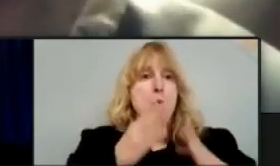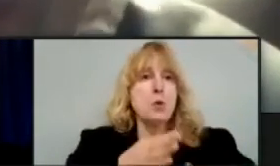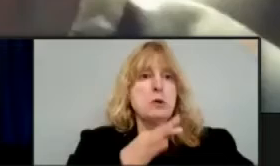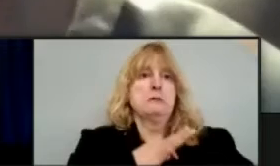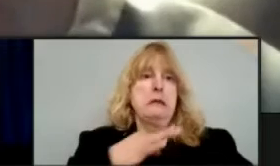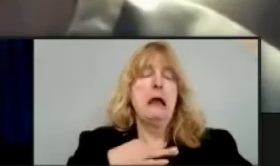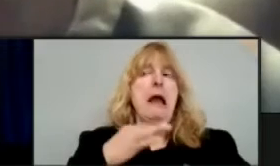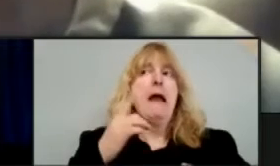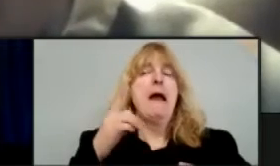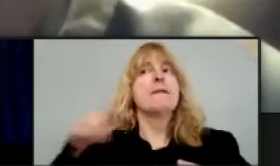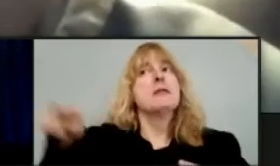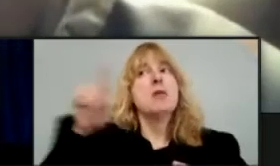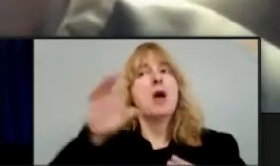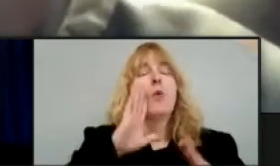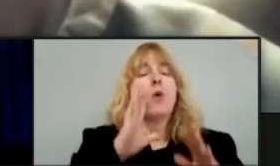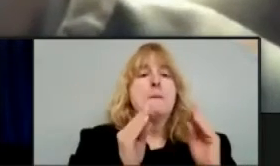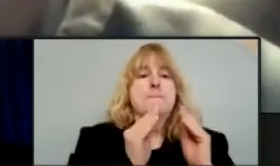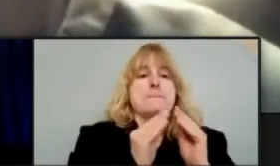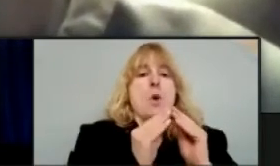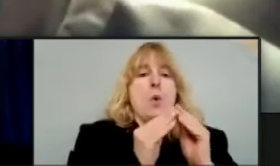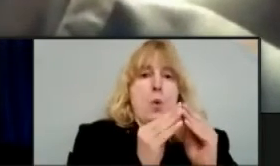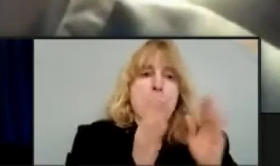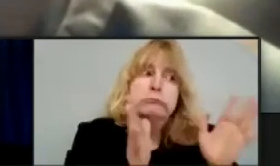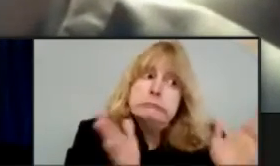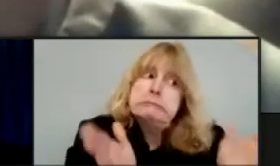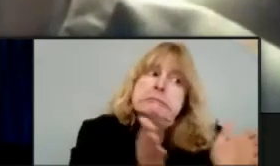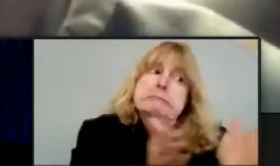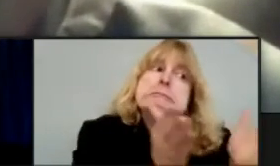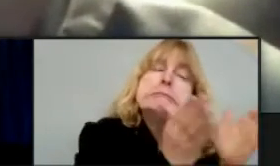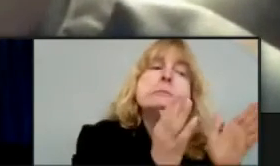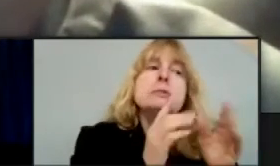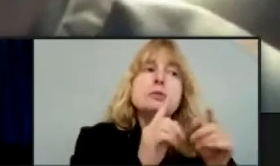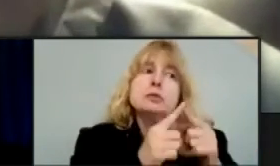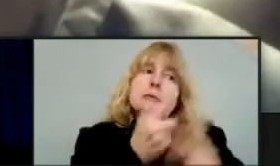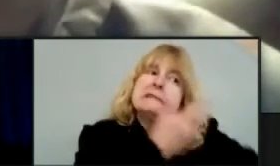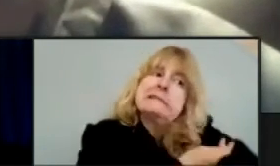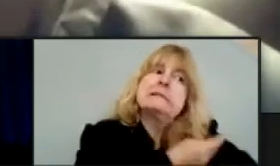and keep them open. And so I think